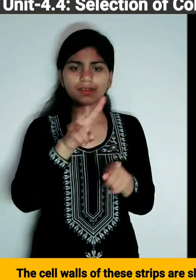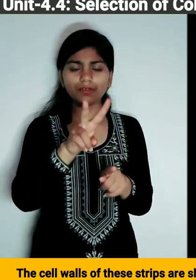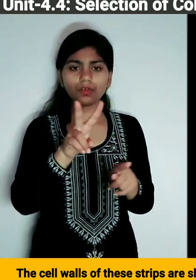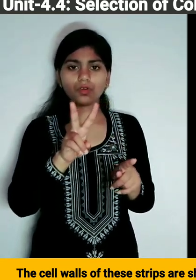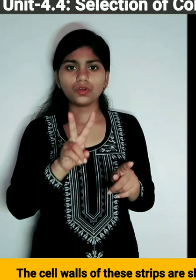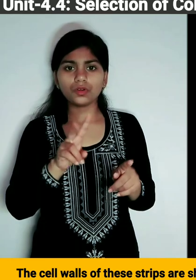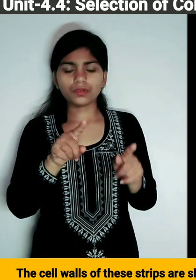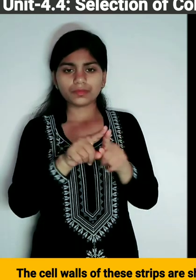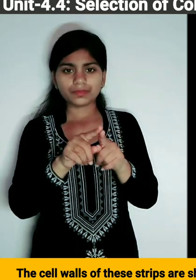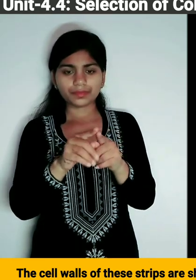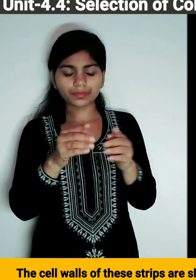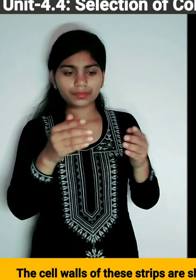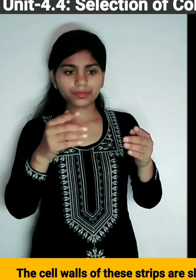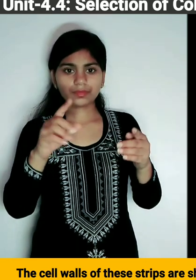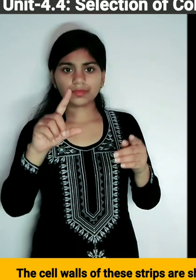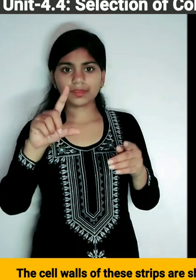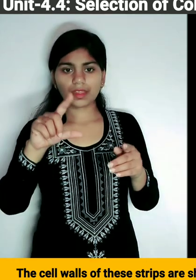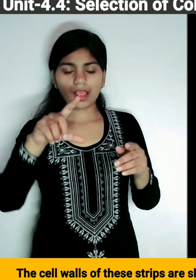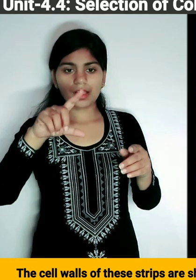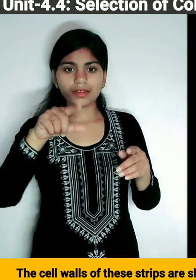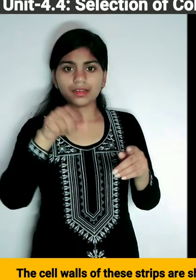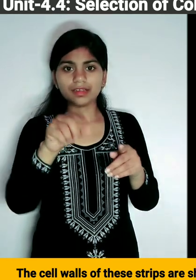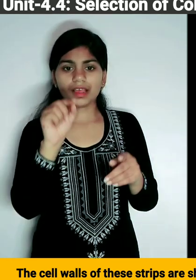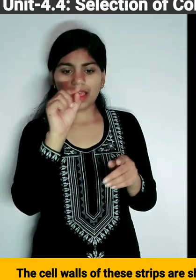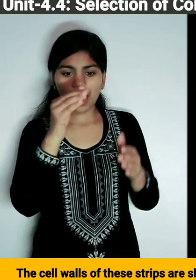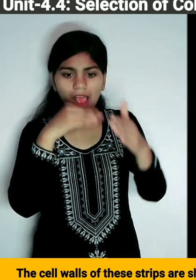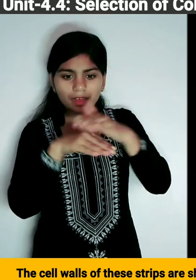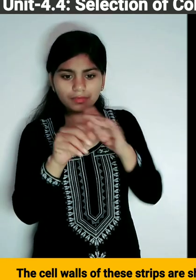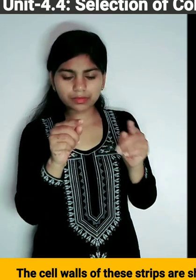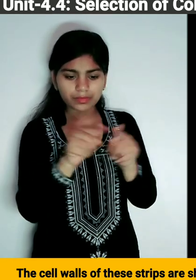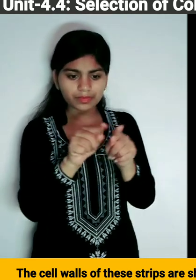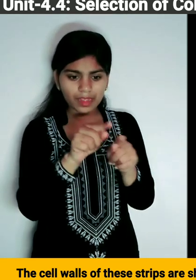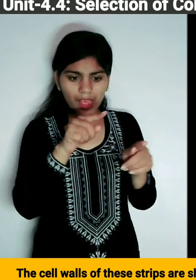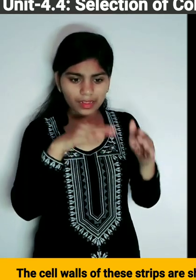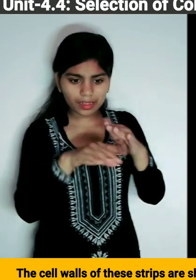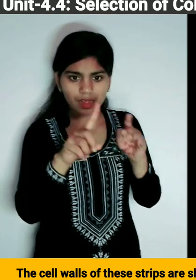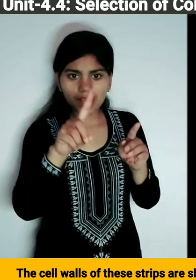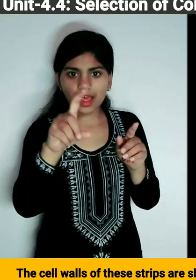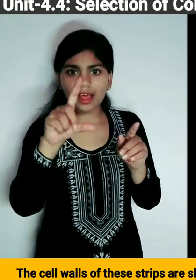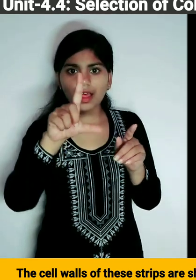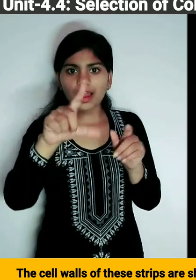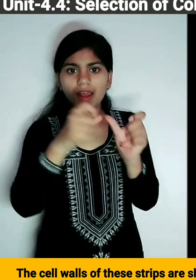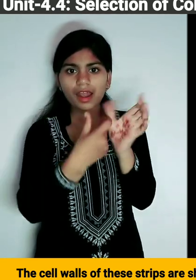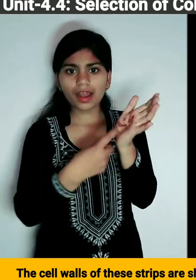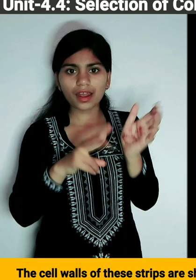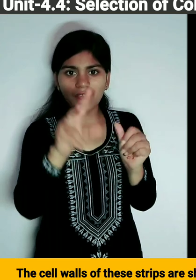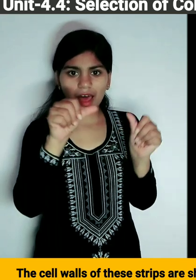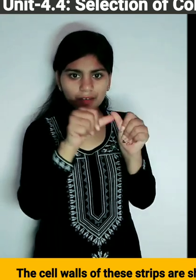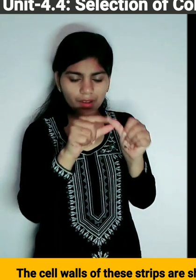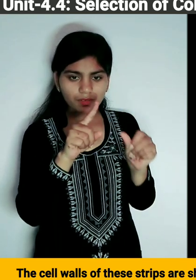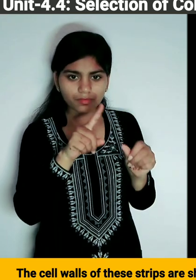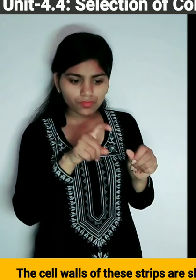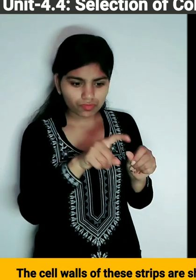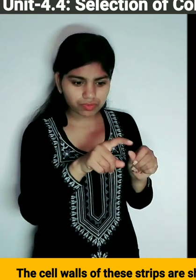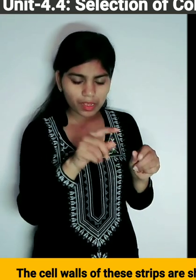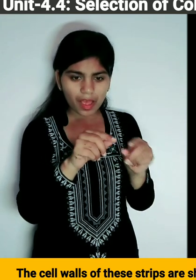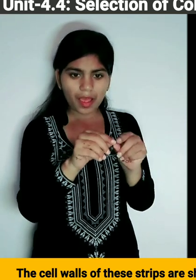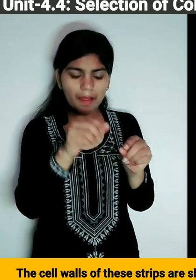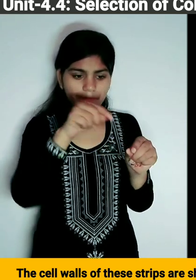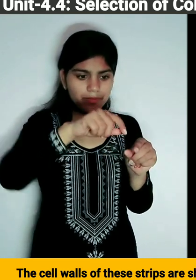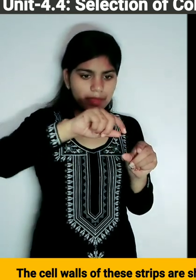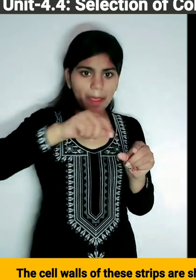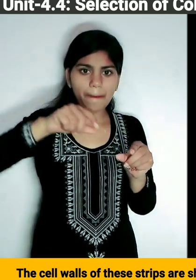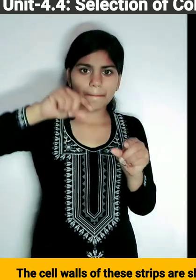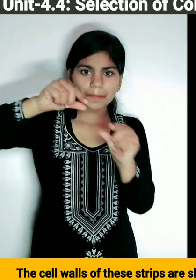6 mm from the cell base. Then, 2 out of every 3